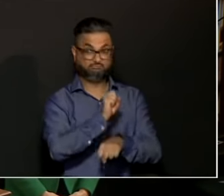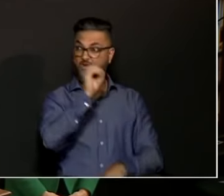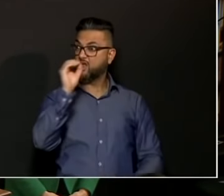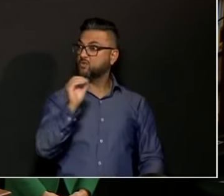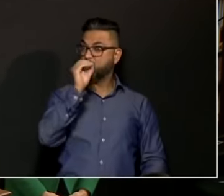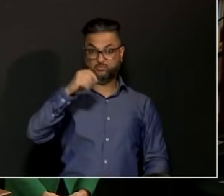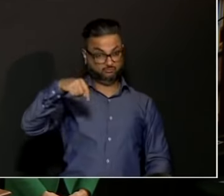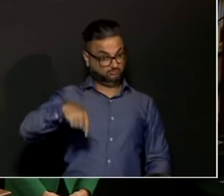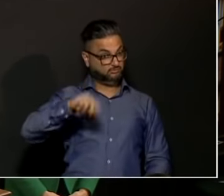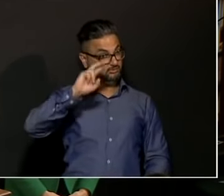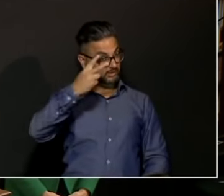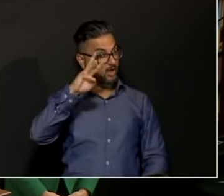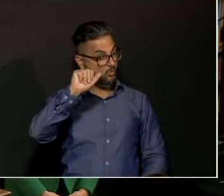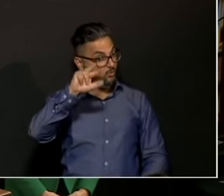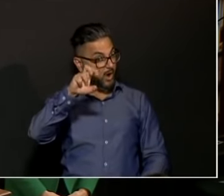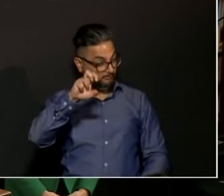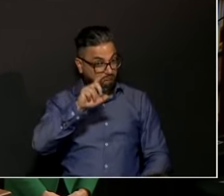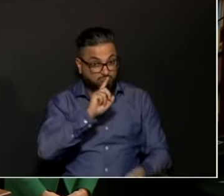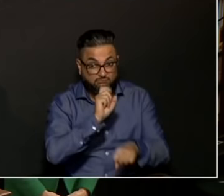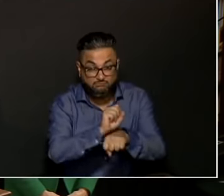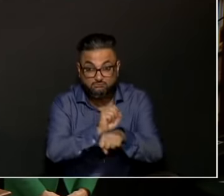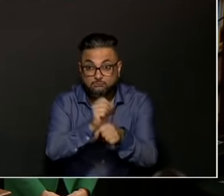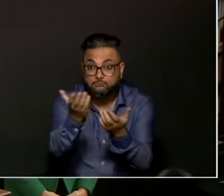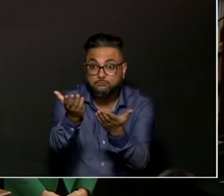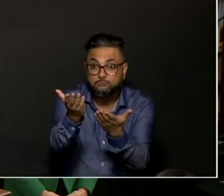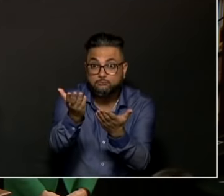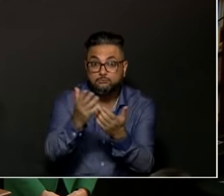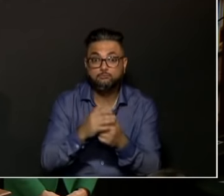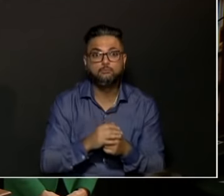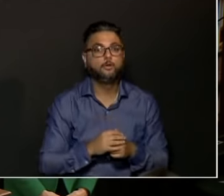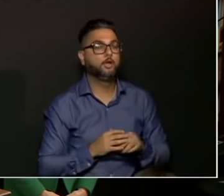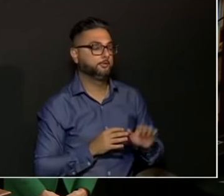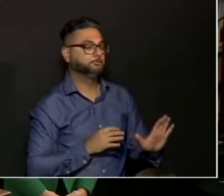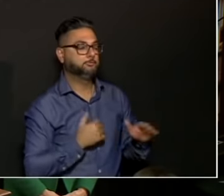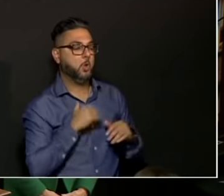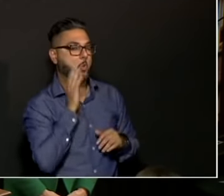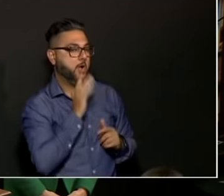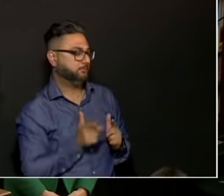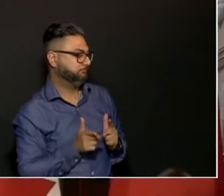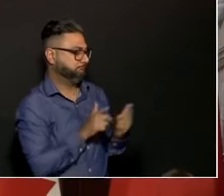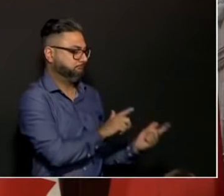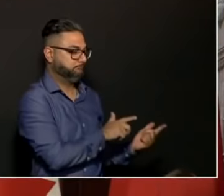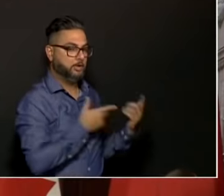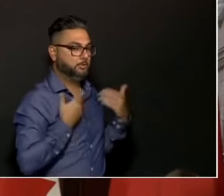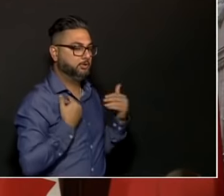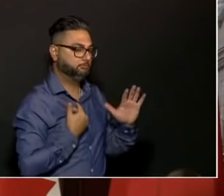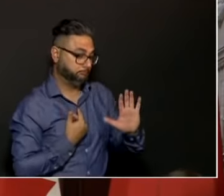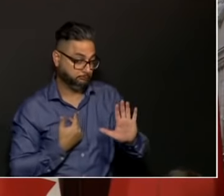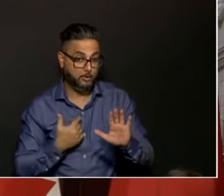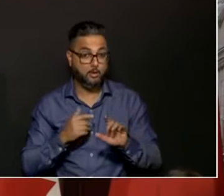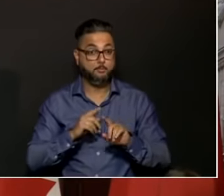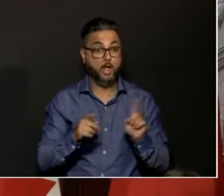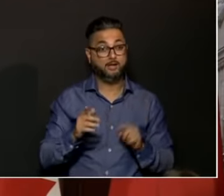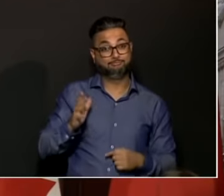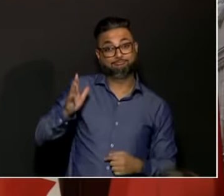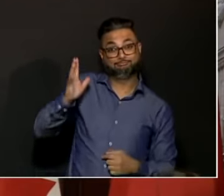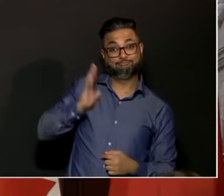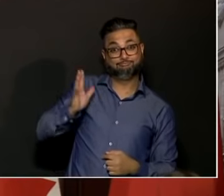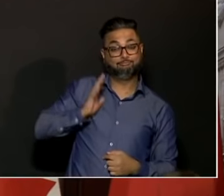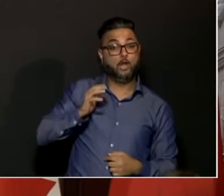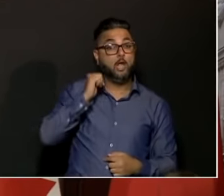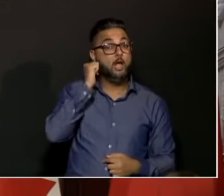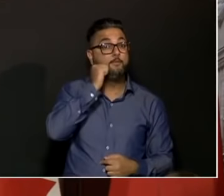pass that over to the Minister of Health. What I can say, Lucas, when we jump from under 100 cases and